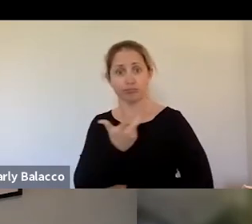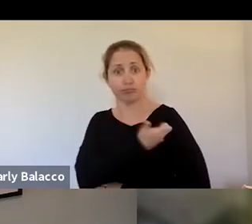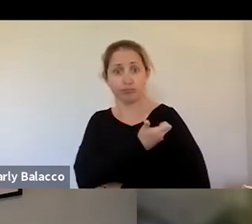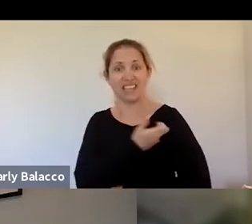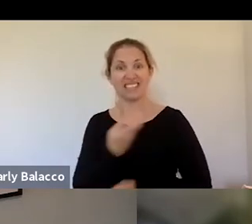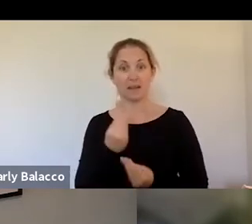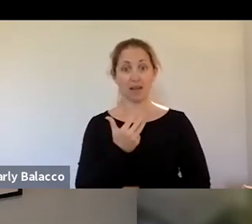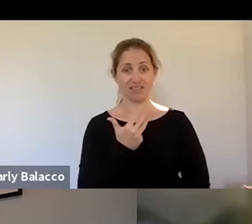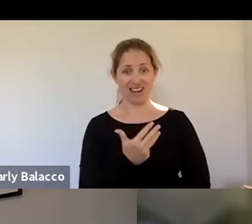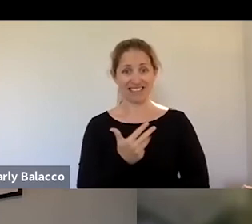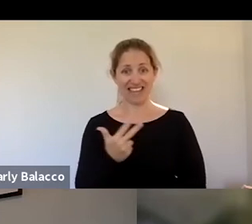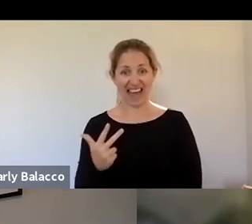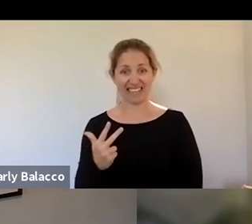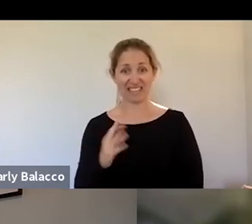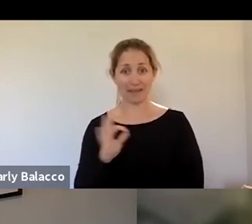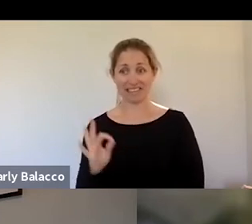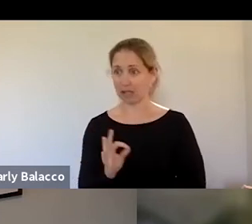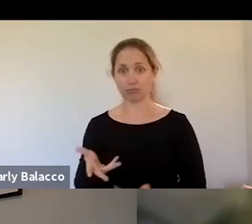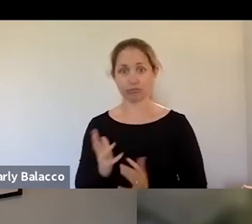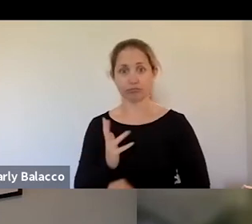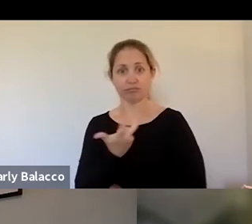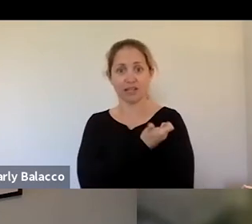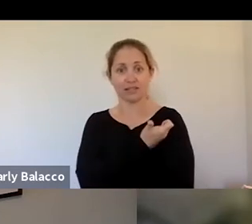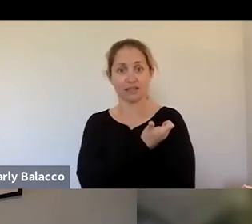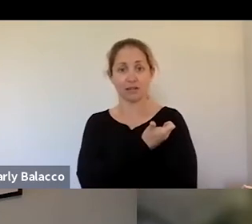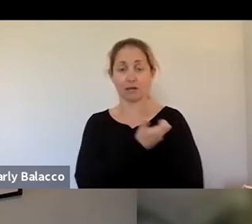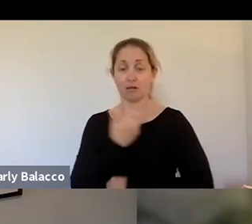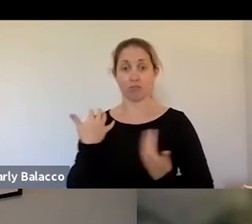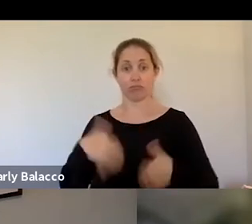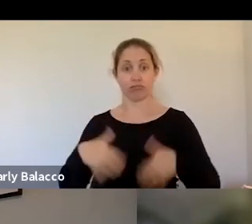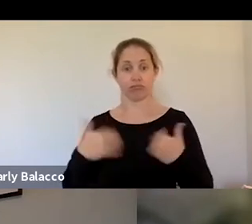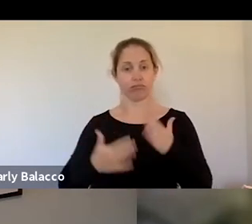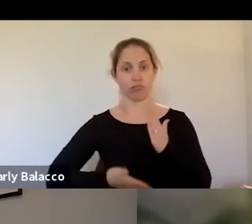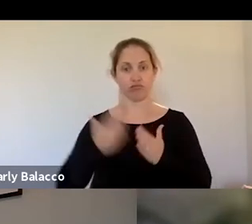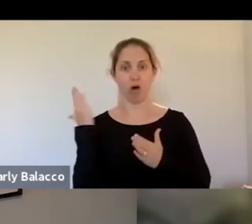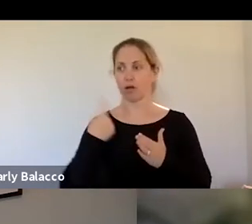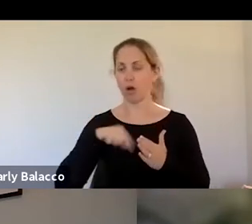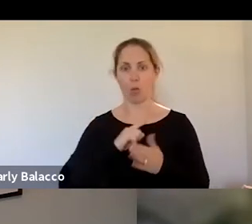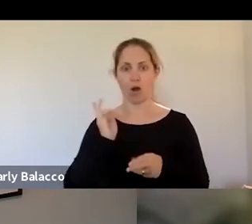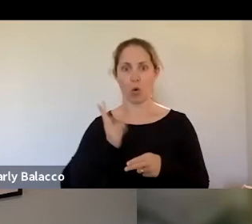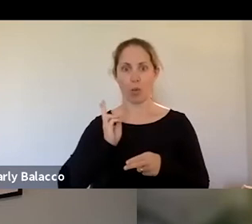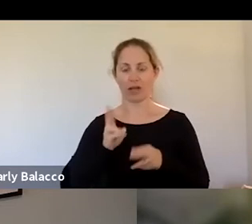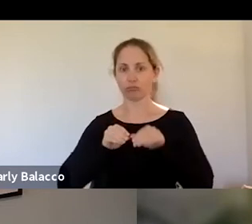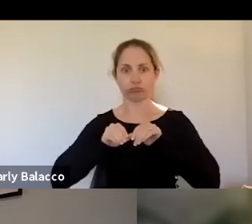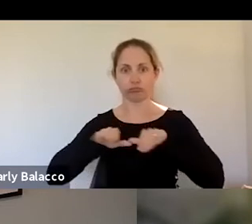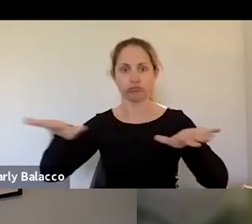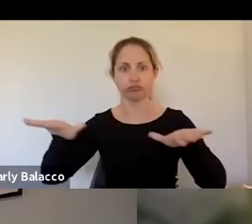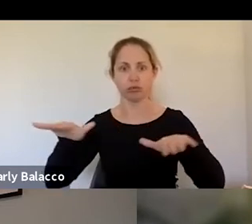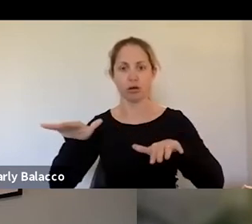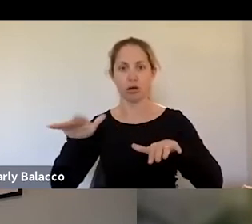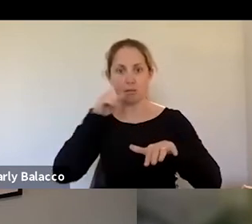98%. So it surprised all of us how quickly arts